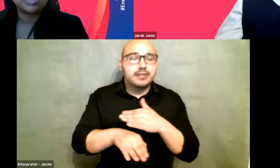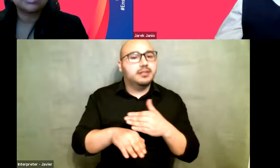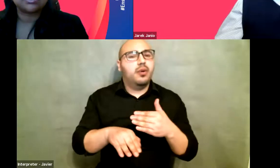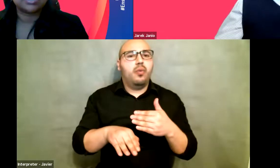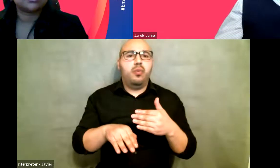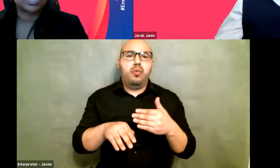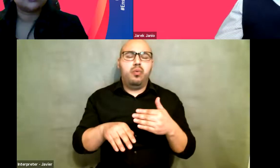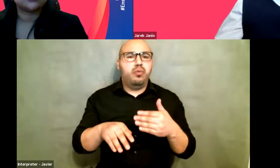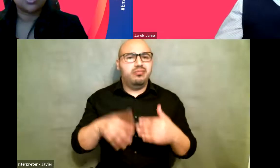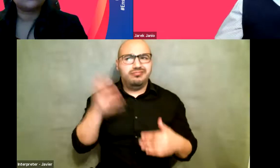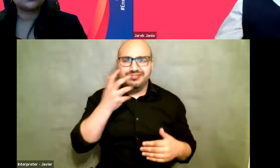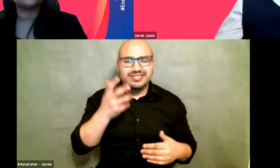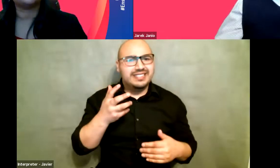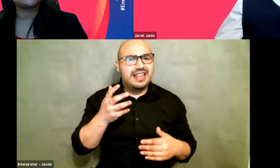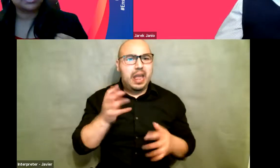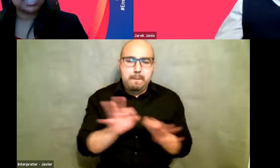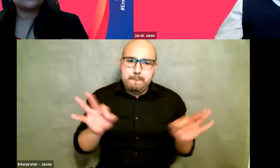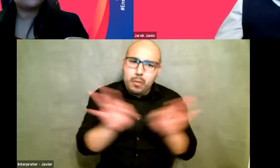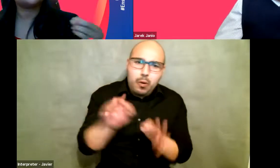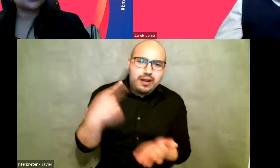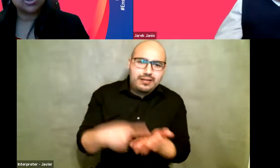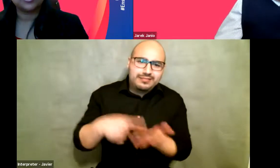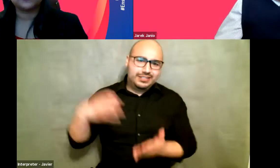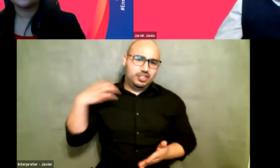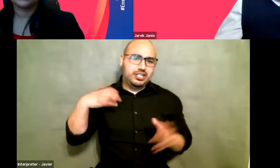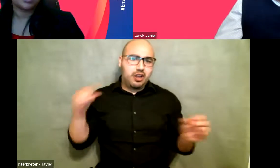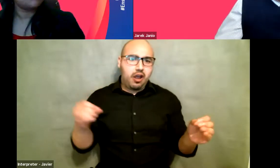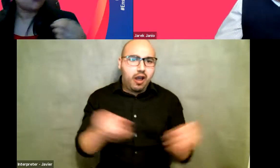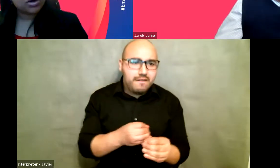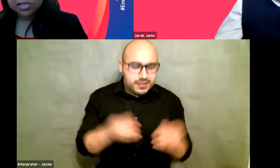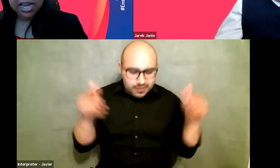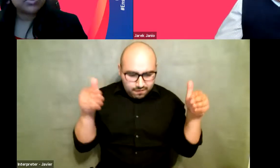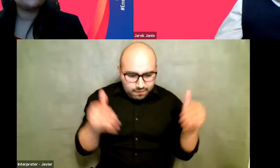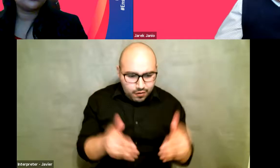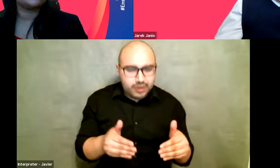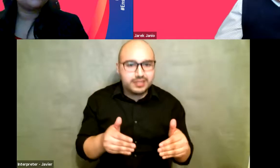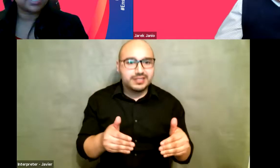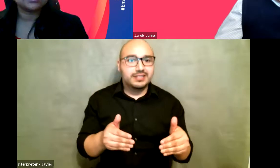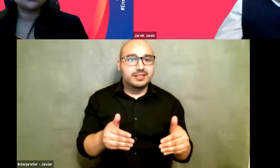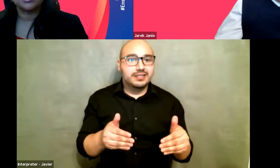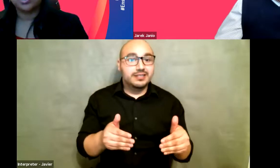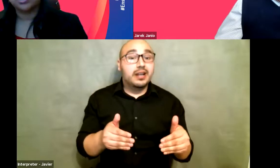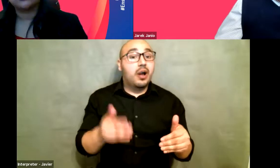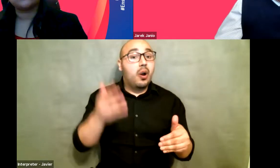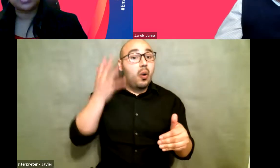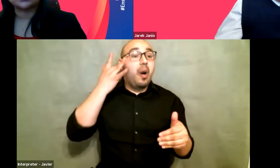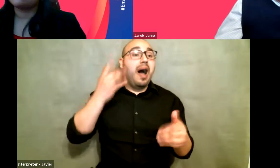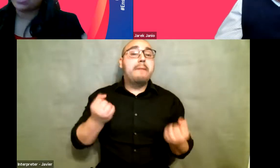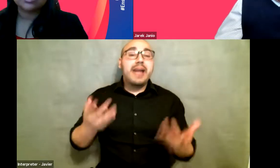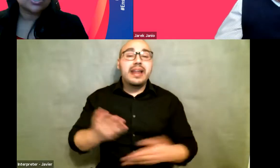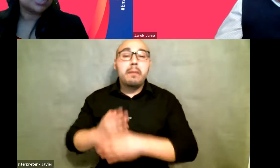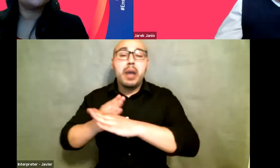area for us at the Chancellor's office, really, again, pushing on walls that have been put into place